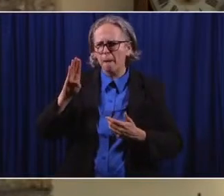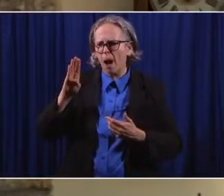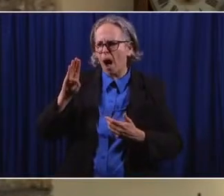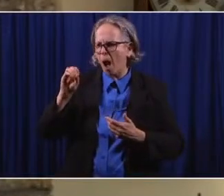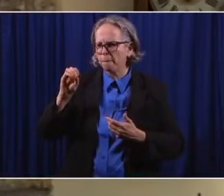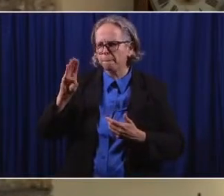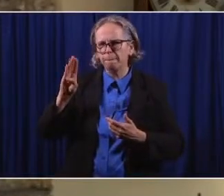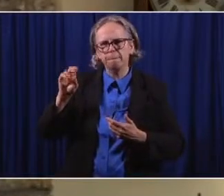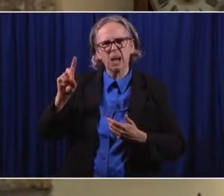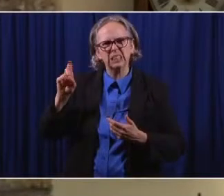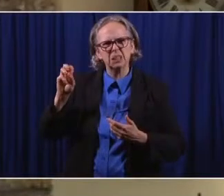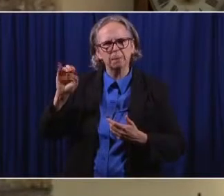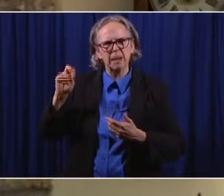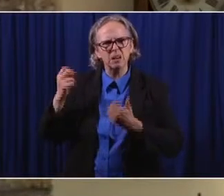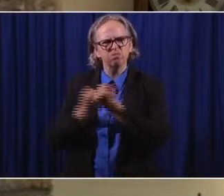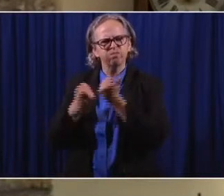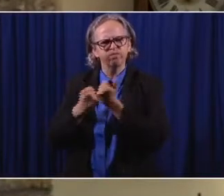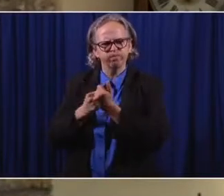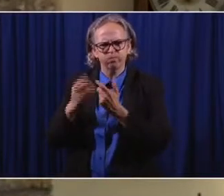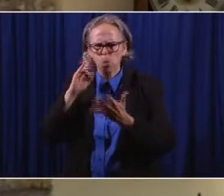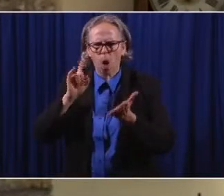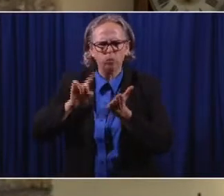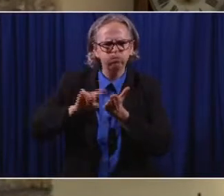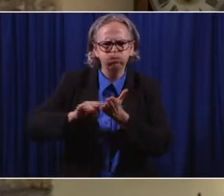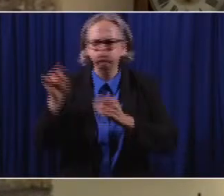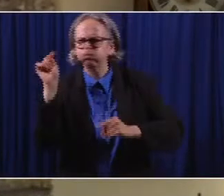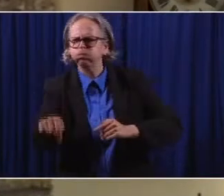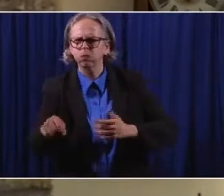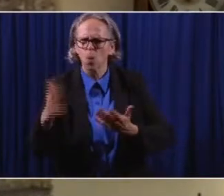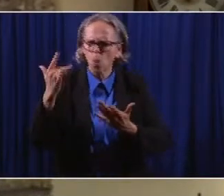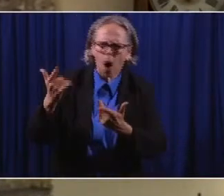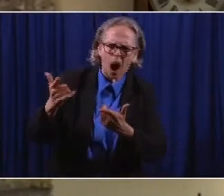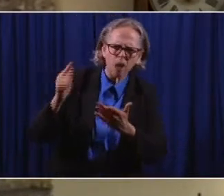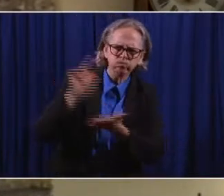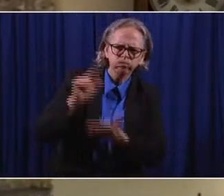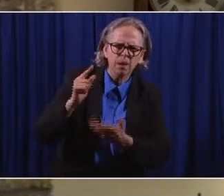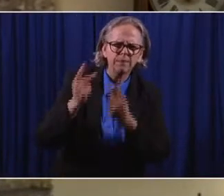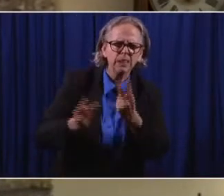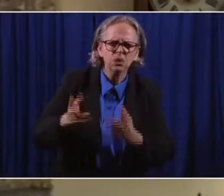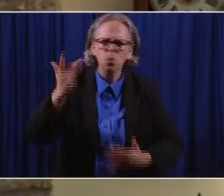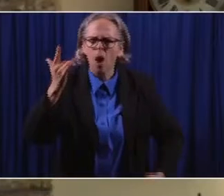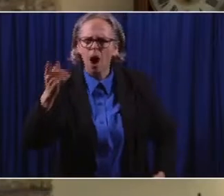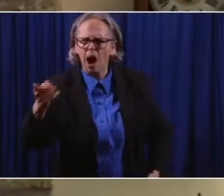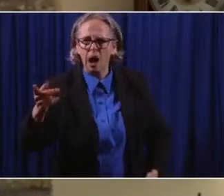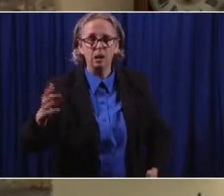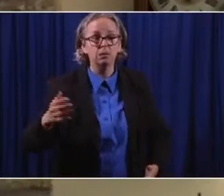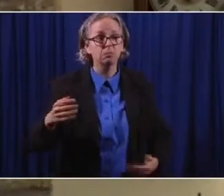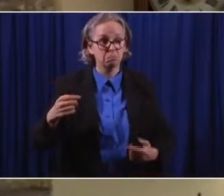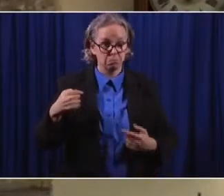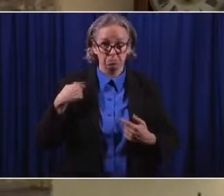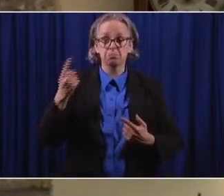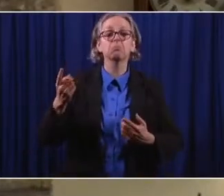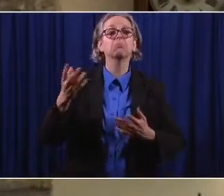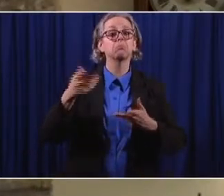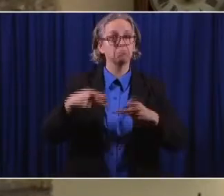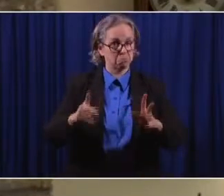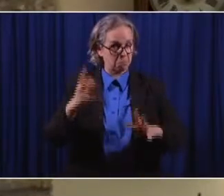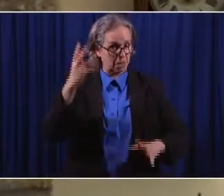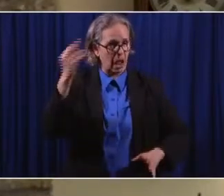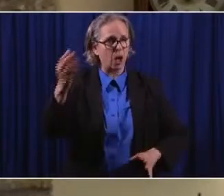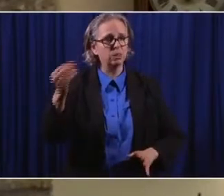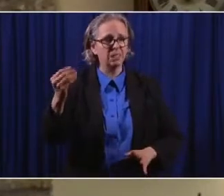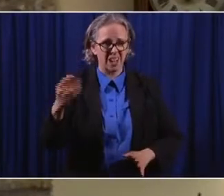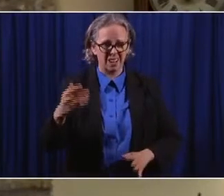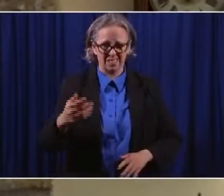what is going on. But that's been going on, this outside visitation. Now we've got to balance, how do we have